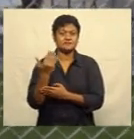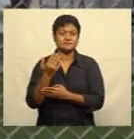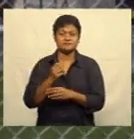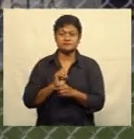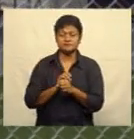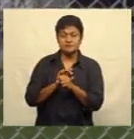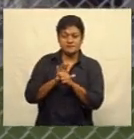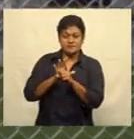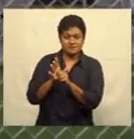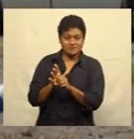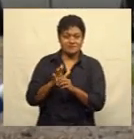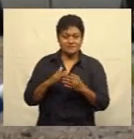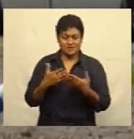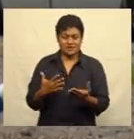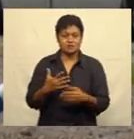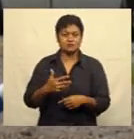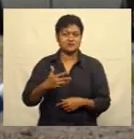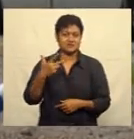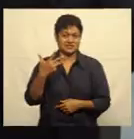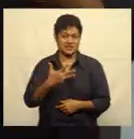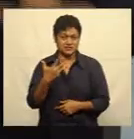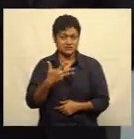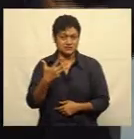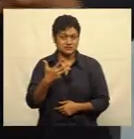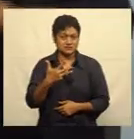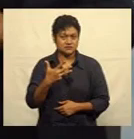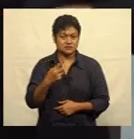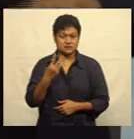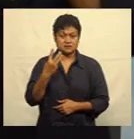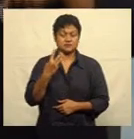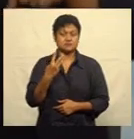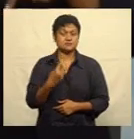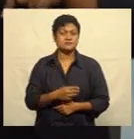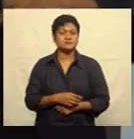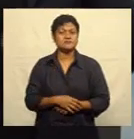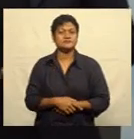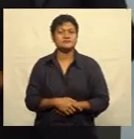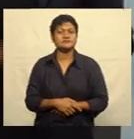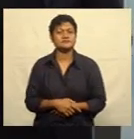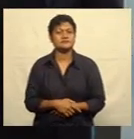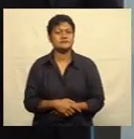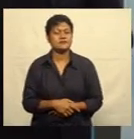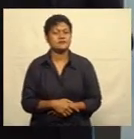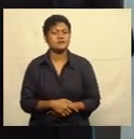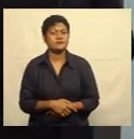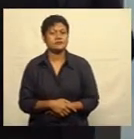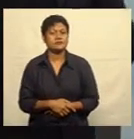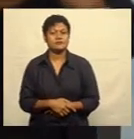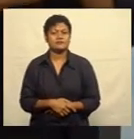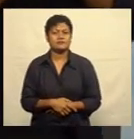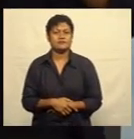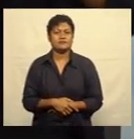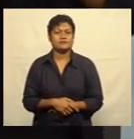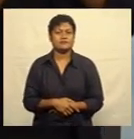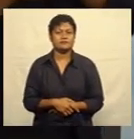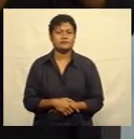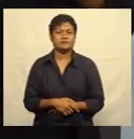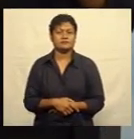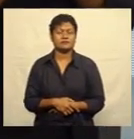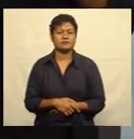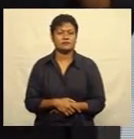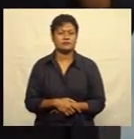in Fiji remains at 19. The 3 Fijians living on Moturiki we suspected may have been exposed to the